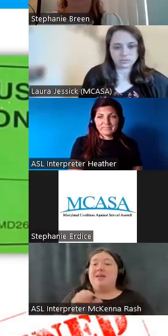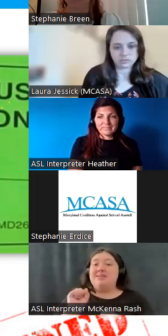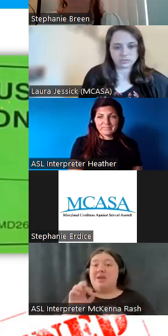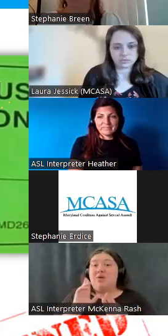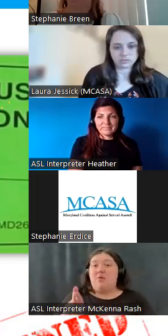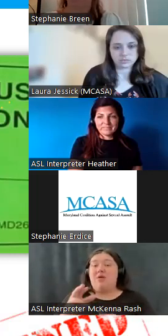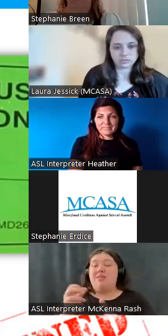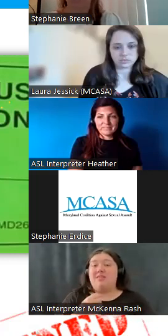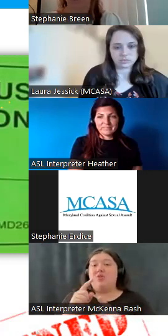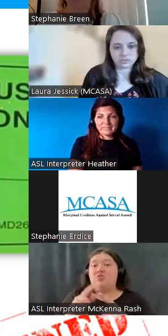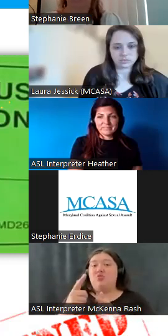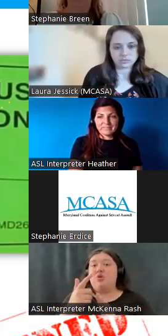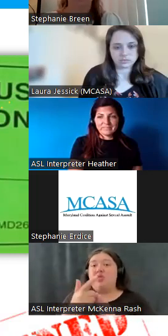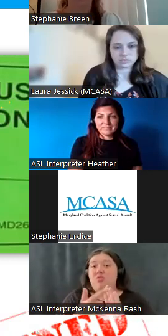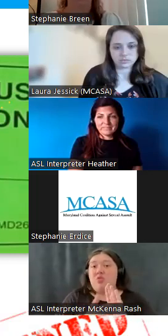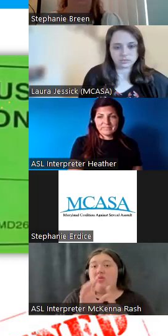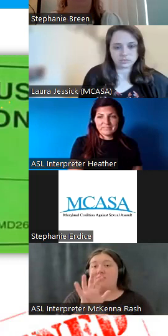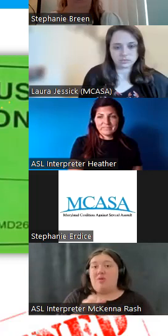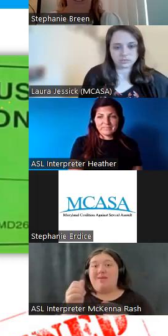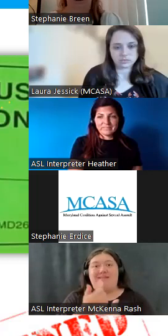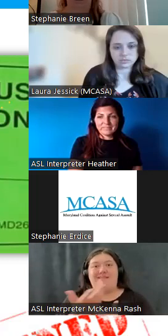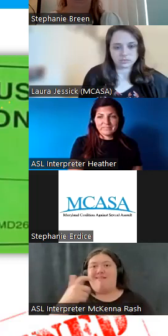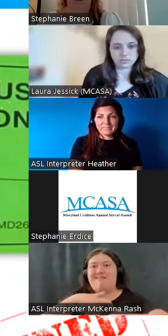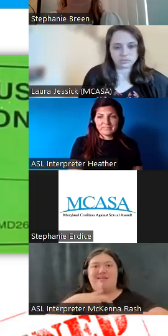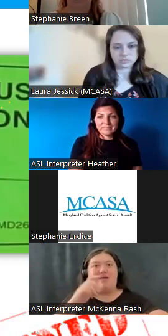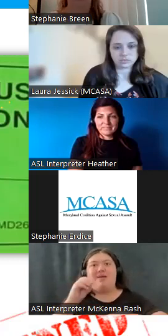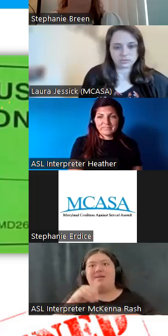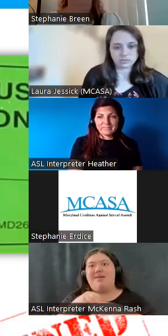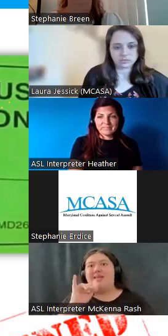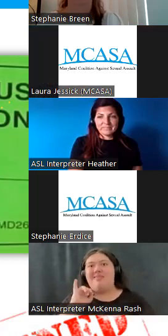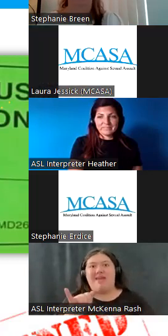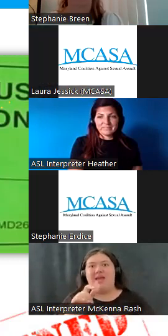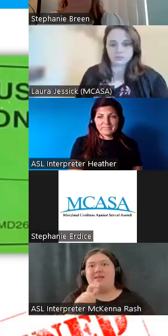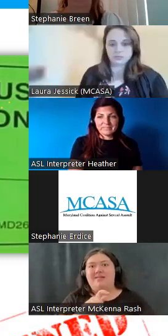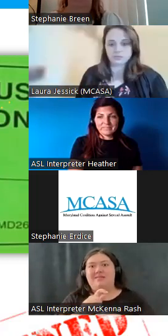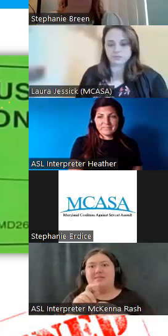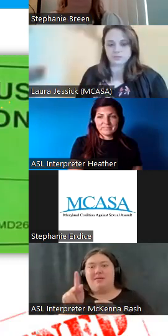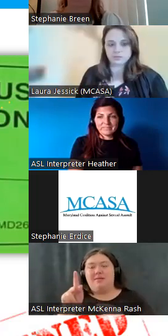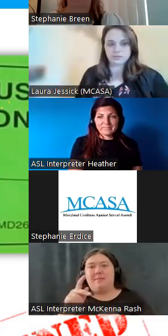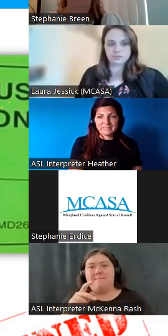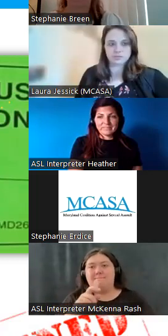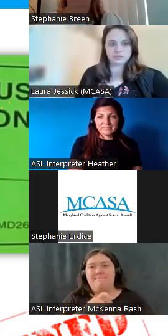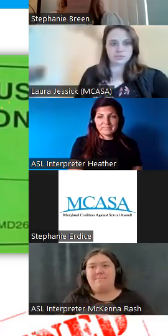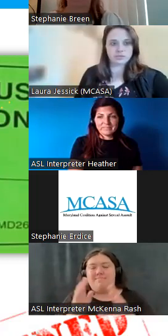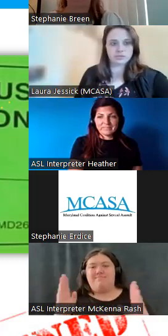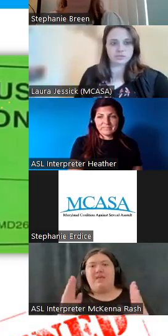enforcement at any time during that retention period. So there's no pressure on a survivor to report it immediately.